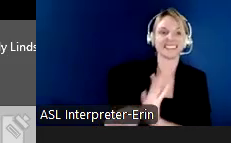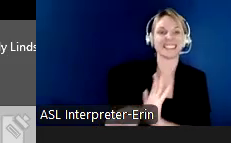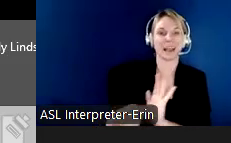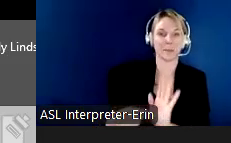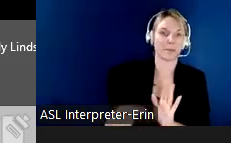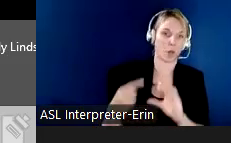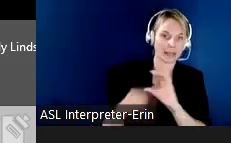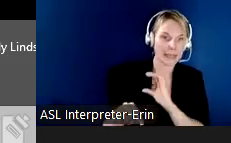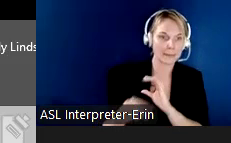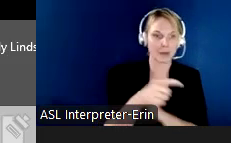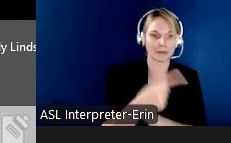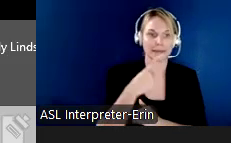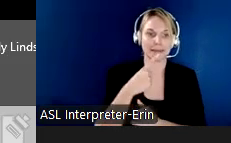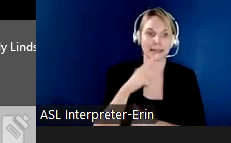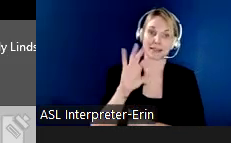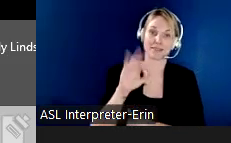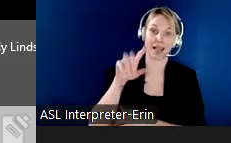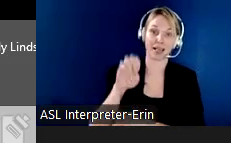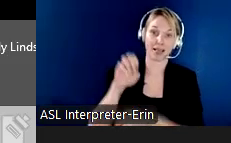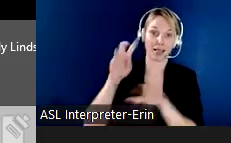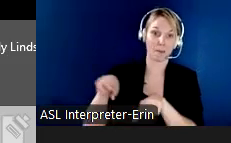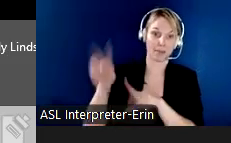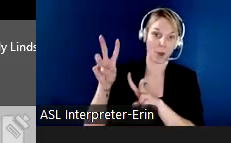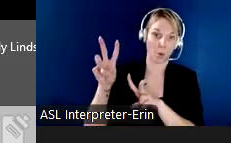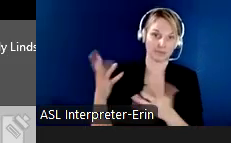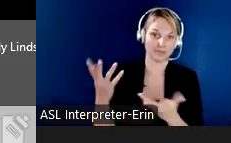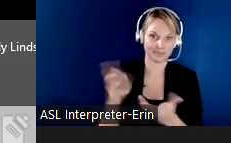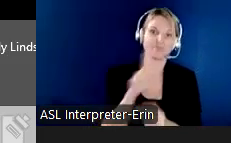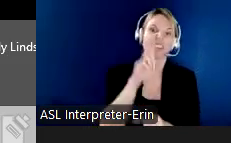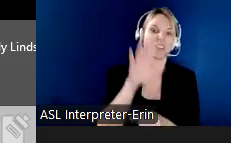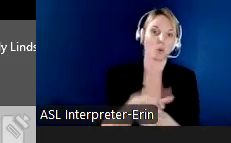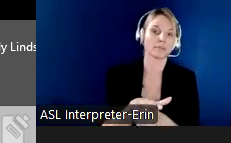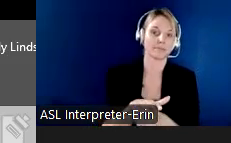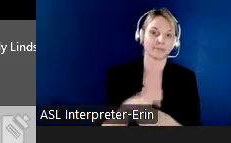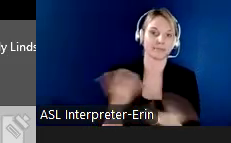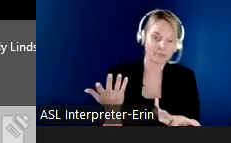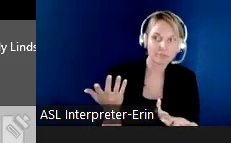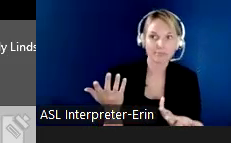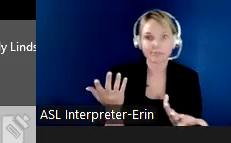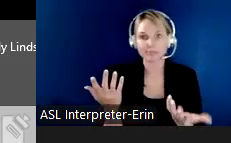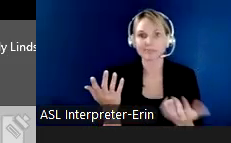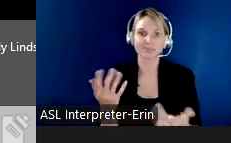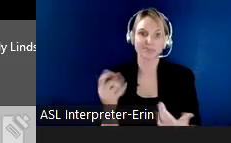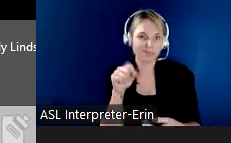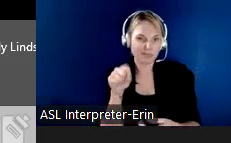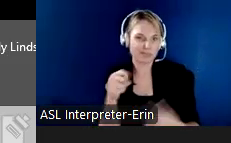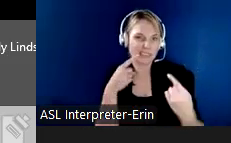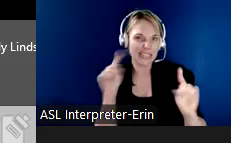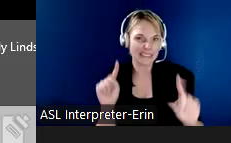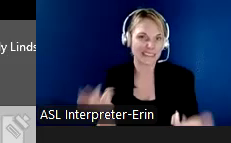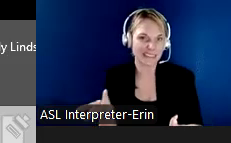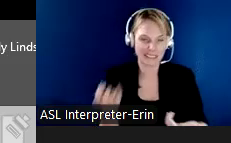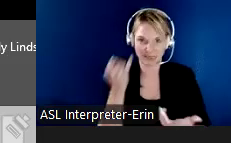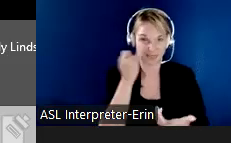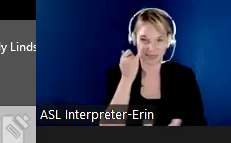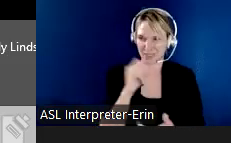file uploaded. So if you get that email confirm, safe to say the upload was successful. If you don't get a